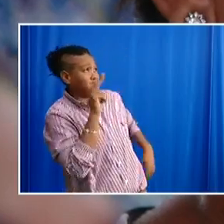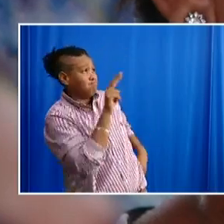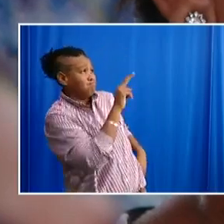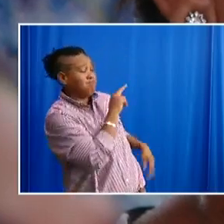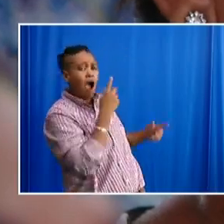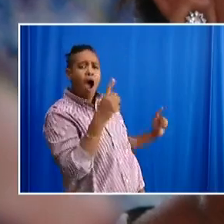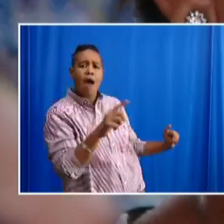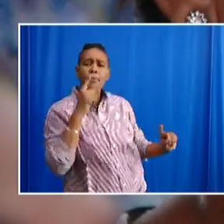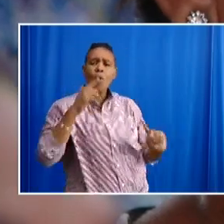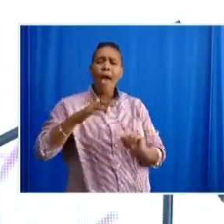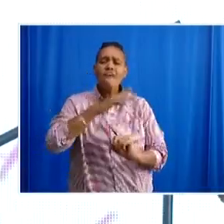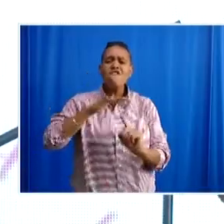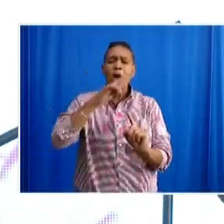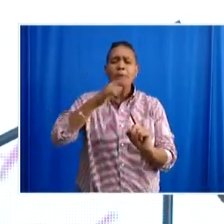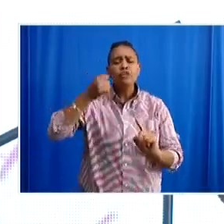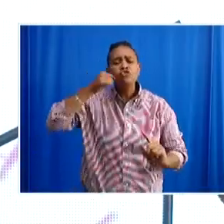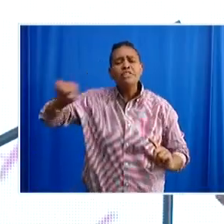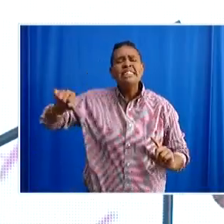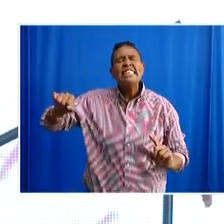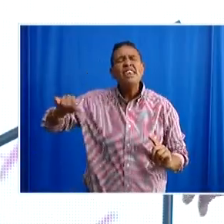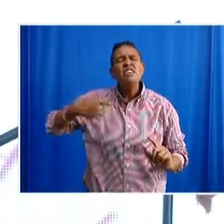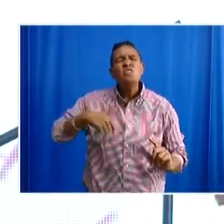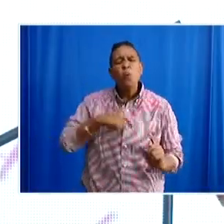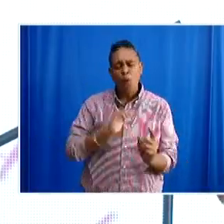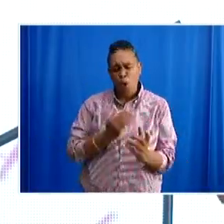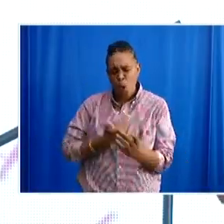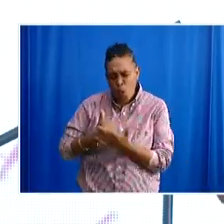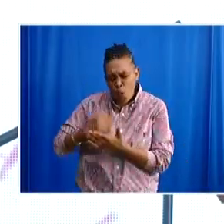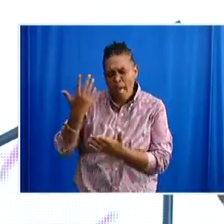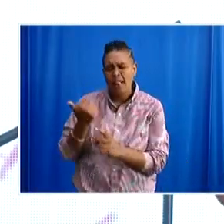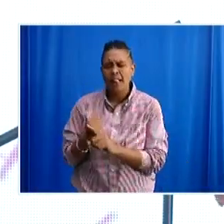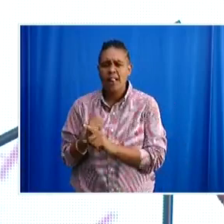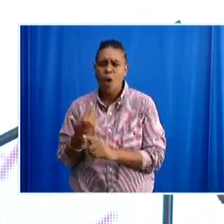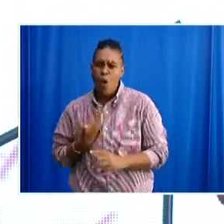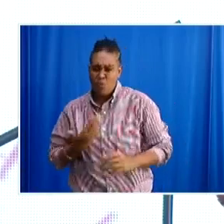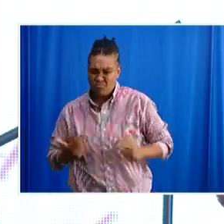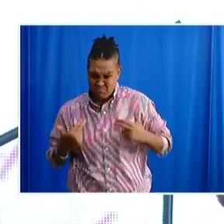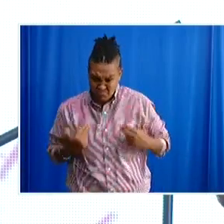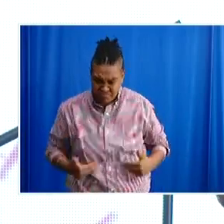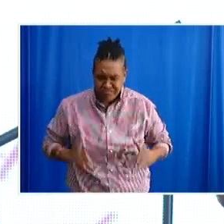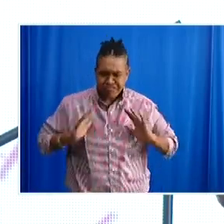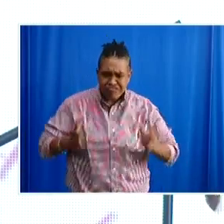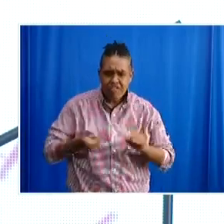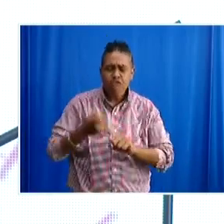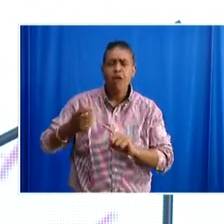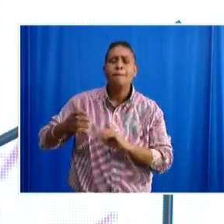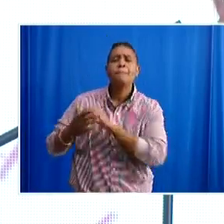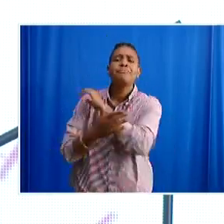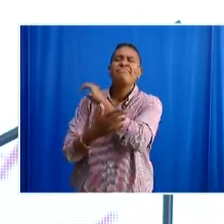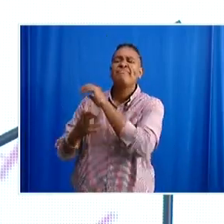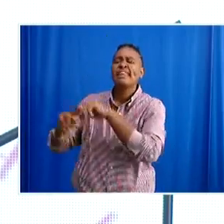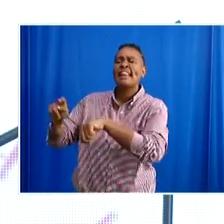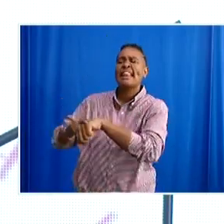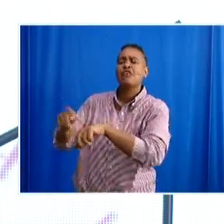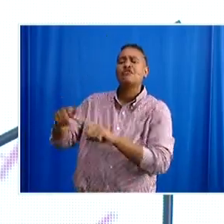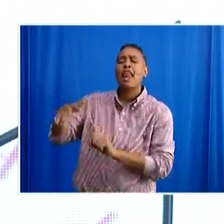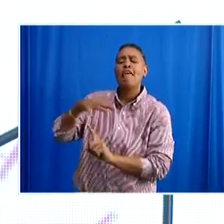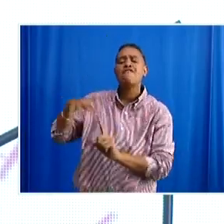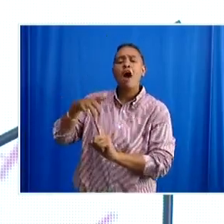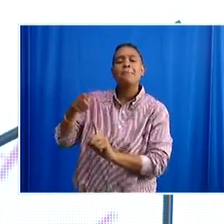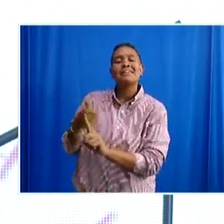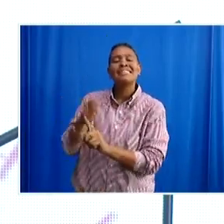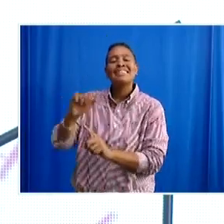at environmental resilience. We derive our wealth, well-being from our natural environment. It is a natural buffer to some of